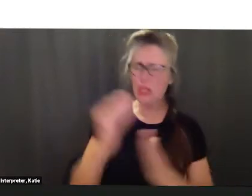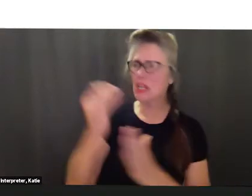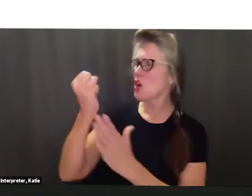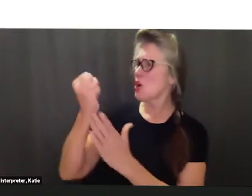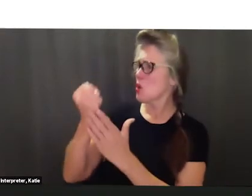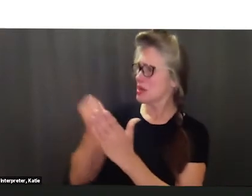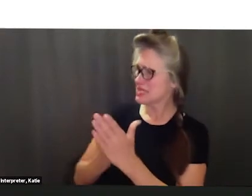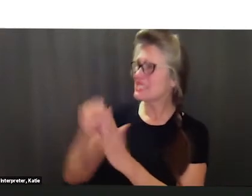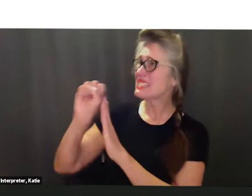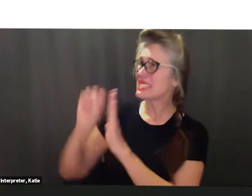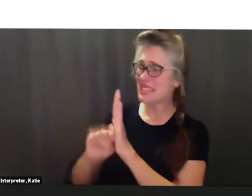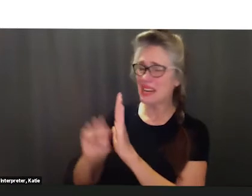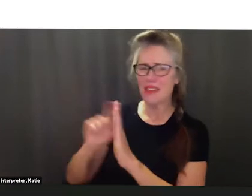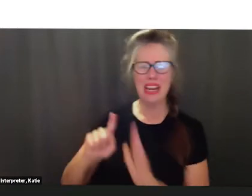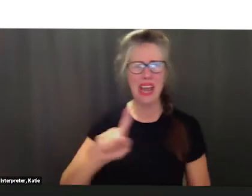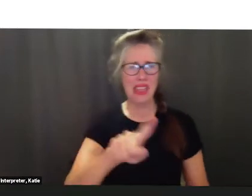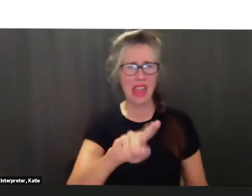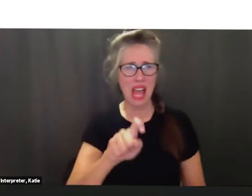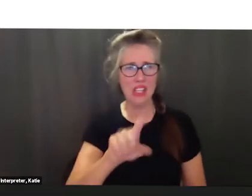128,807 to